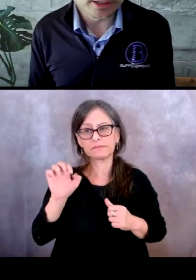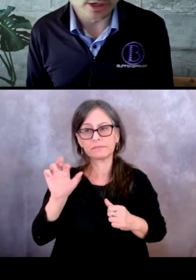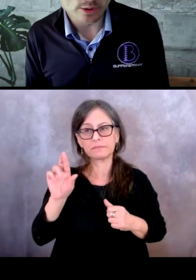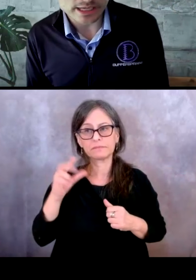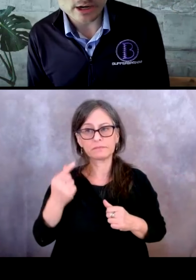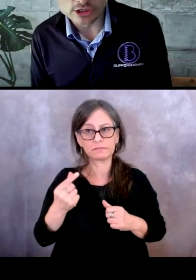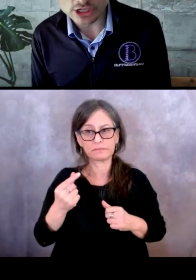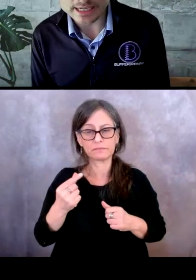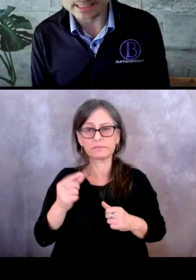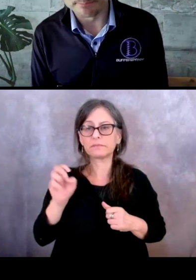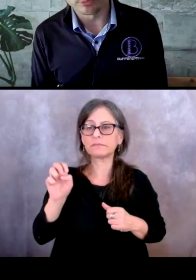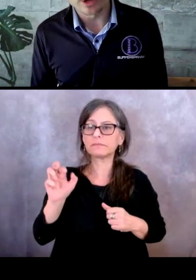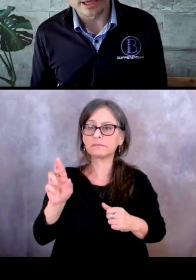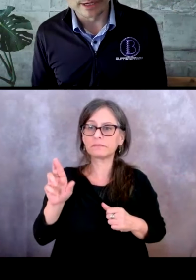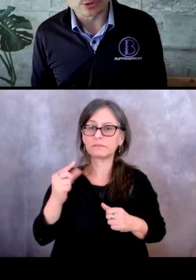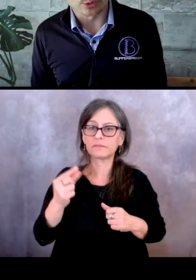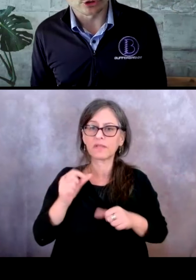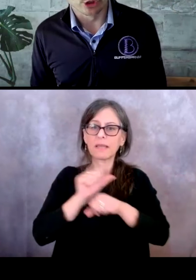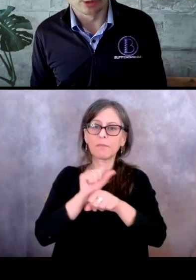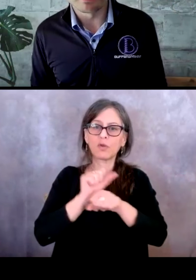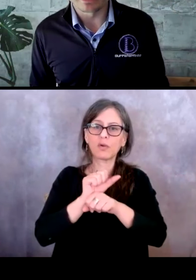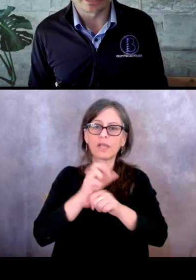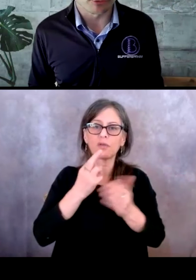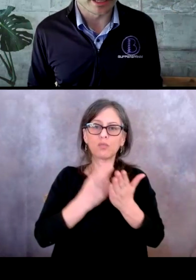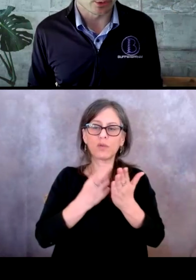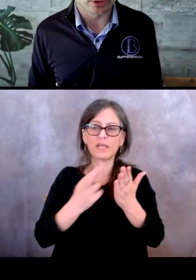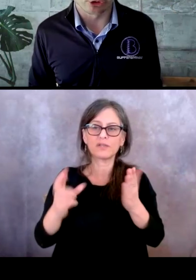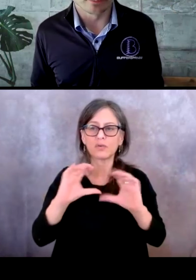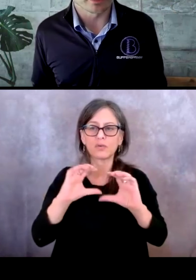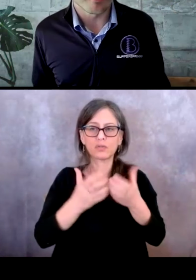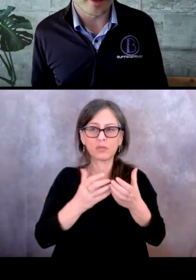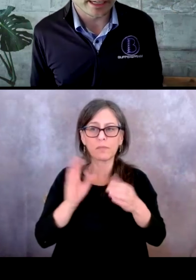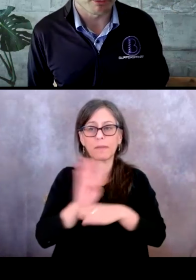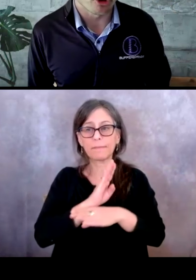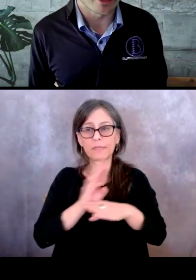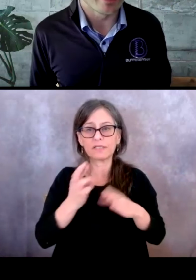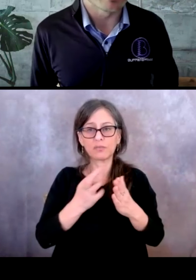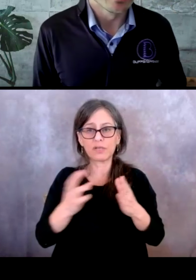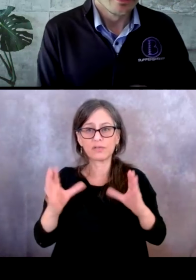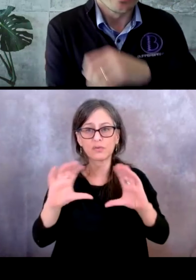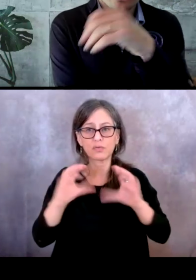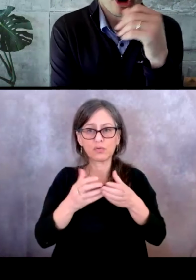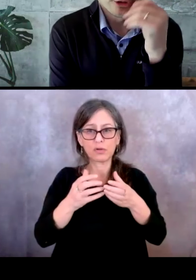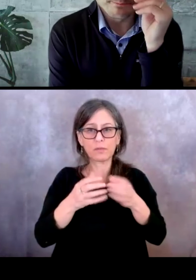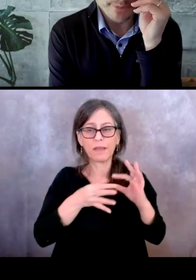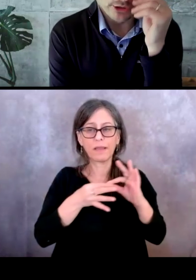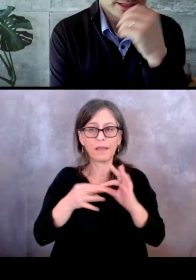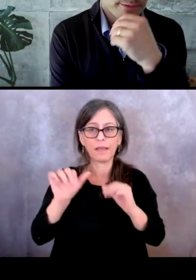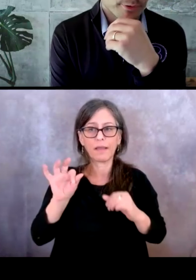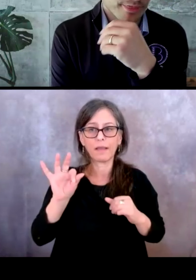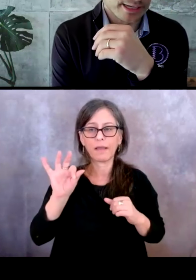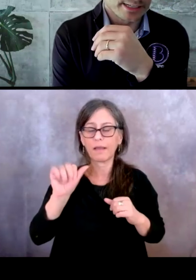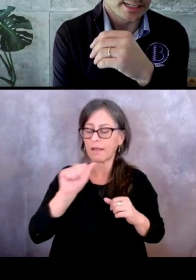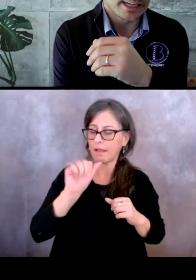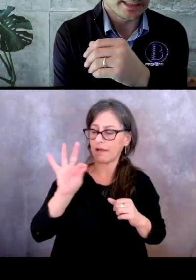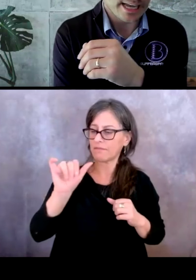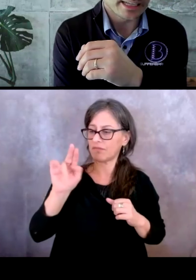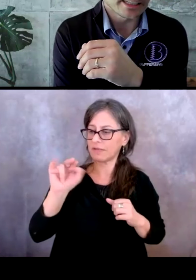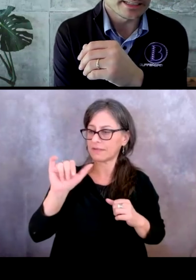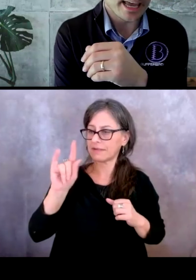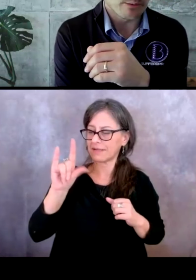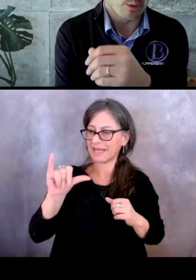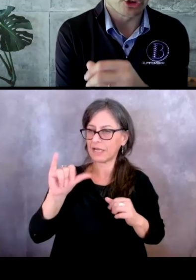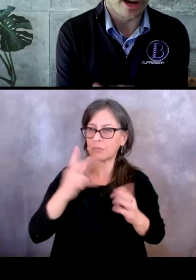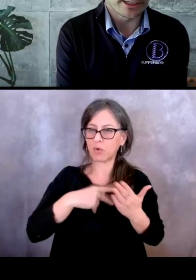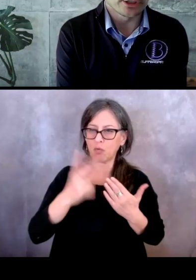next. So ERGs, employee resource groups, business resource groups, affinity programs, they're called a million different things. At the